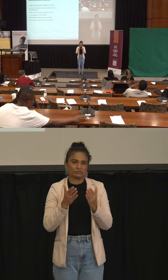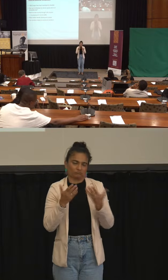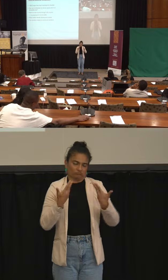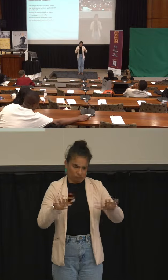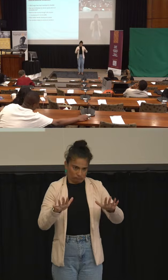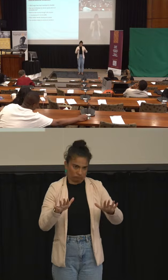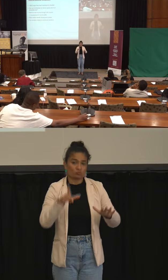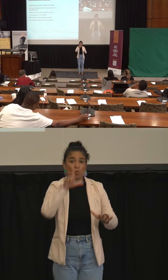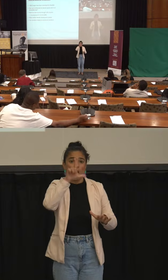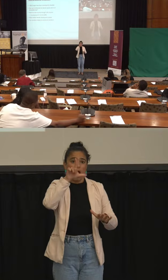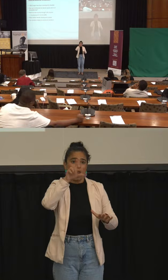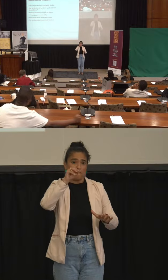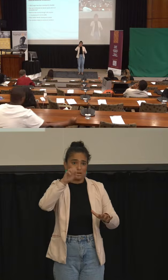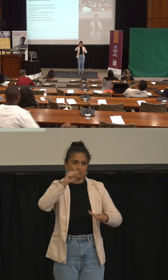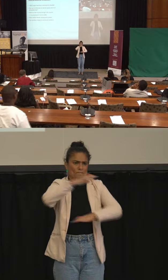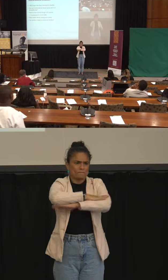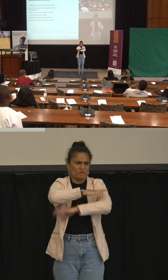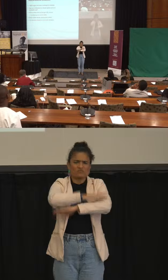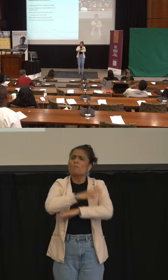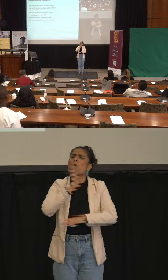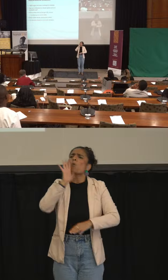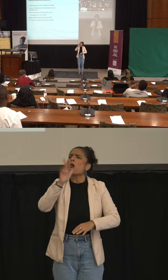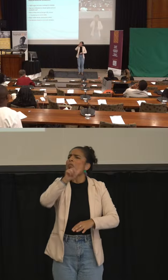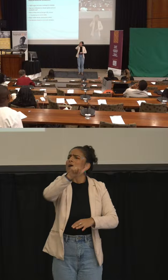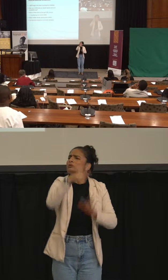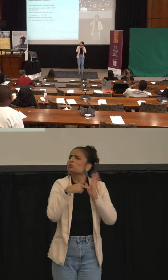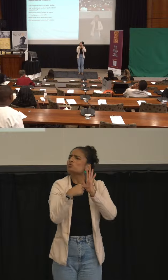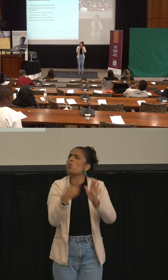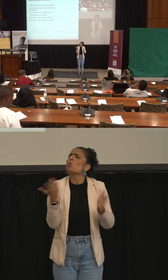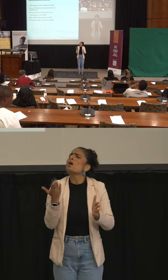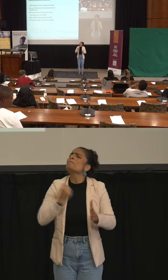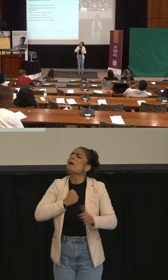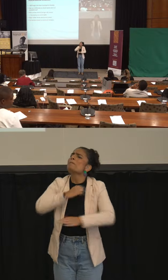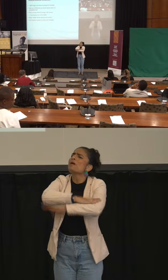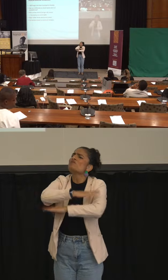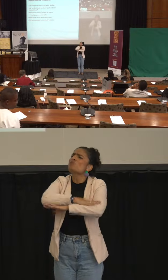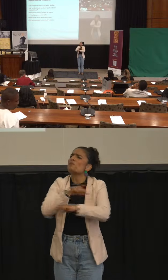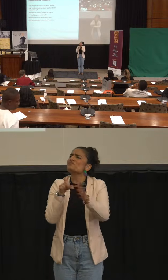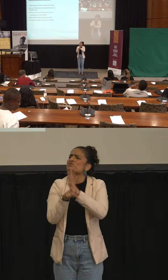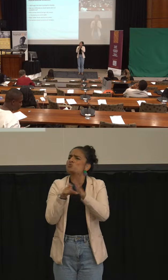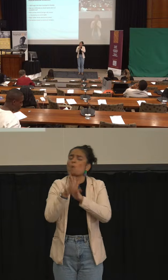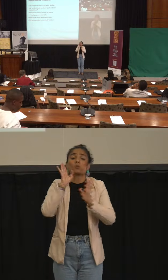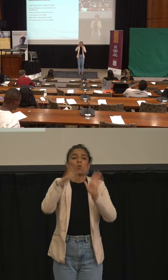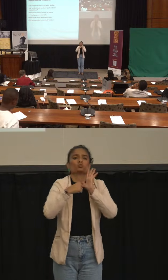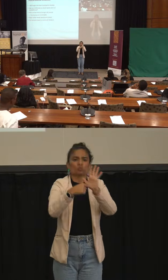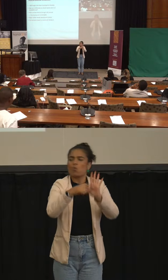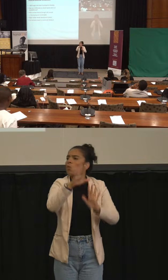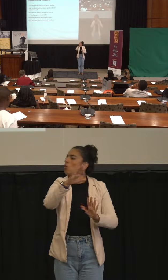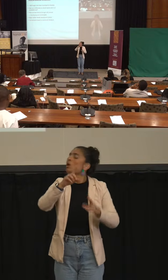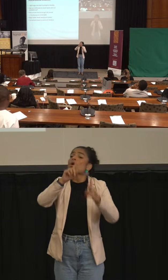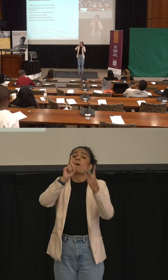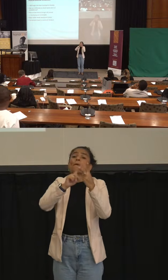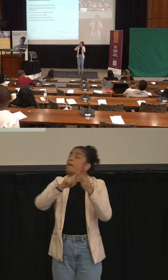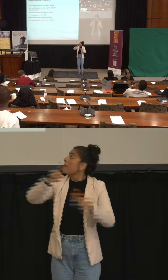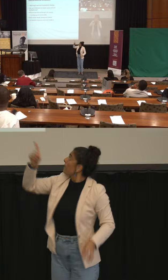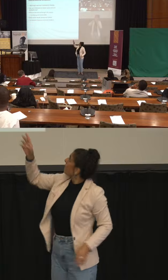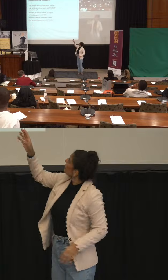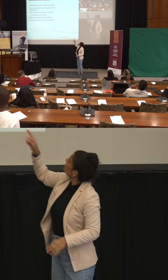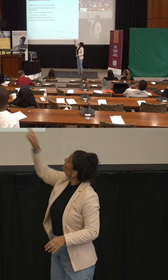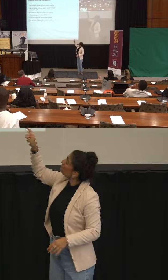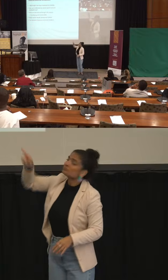Now, I think my side is done. The LMS, I think later we will show them a video of the